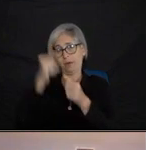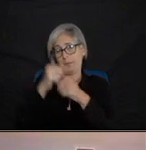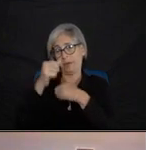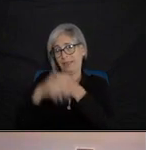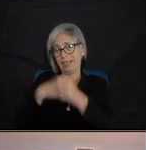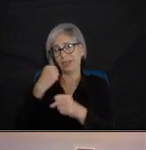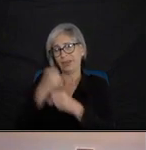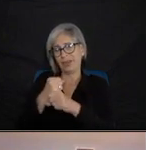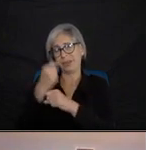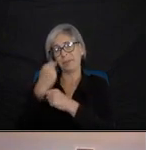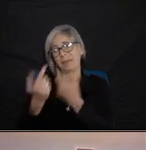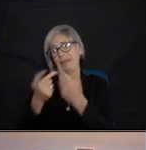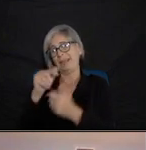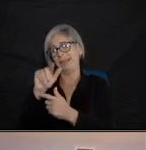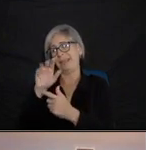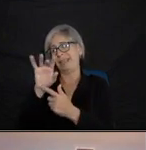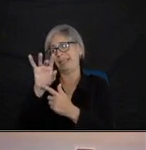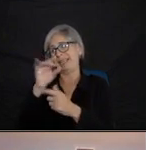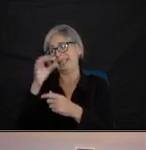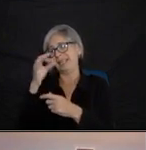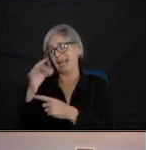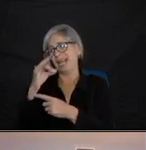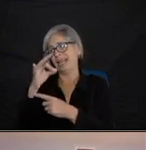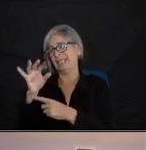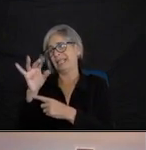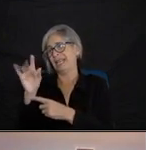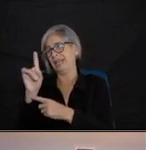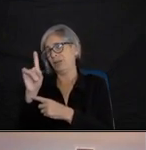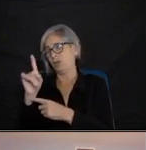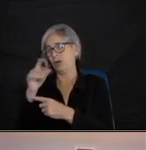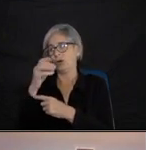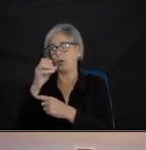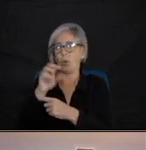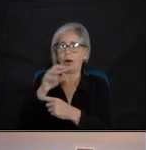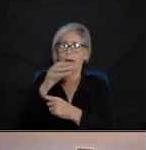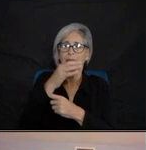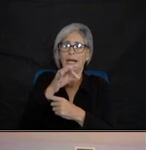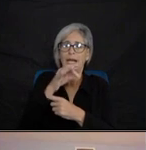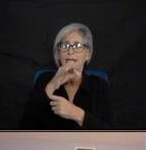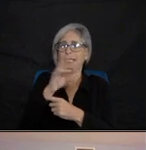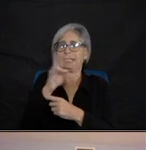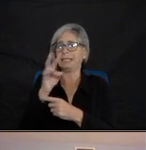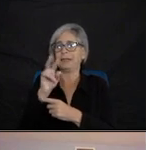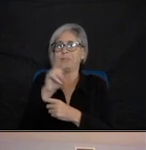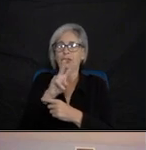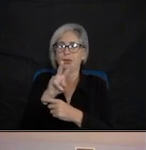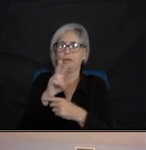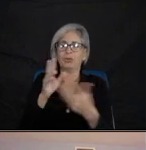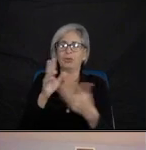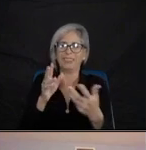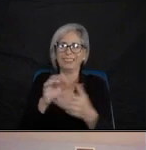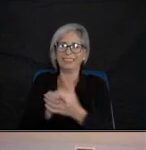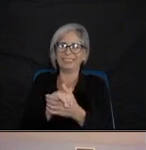either 81 or 72, but quite a long time ago. Oh, that's 19. By the way,